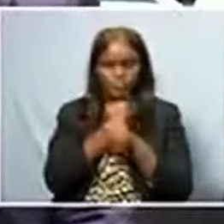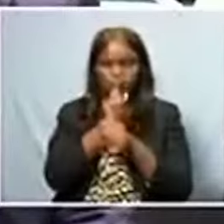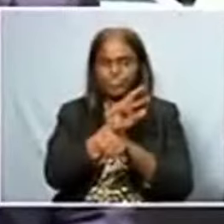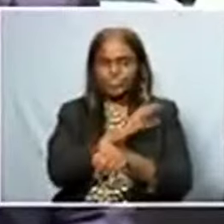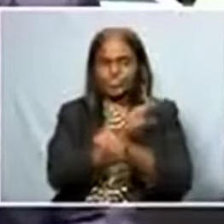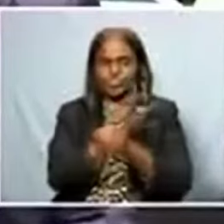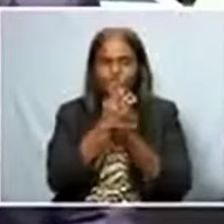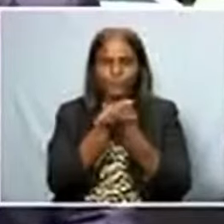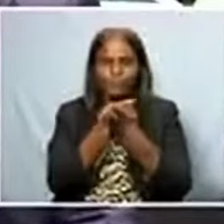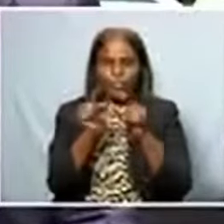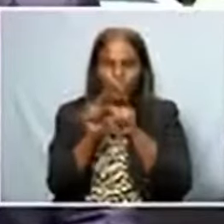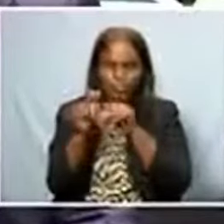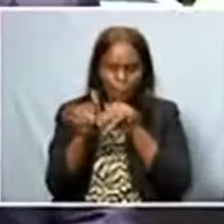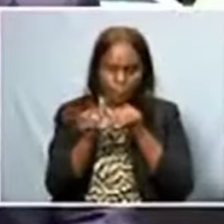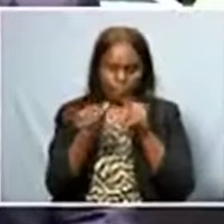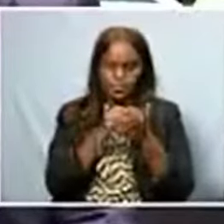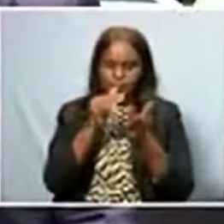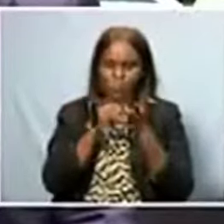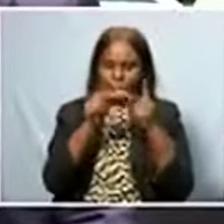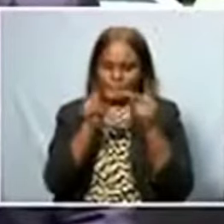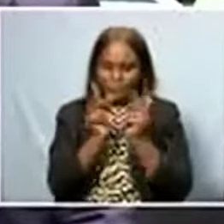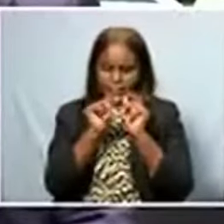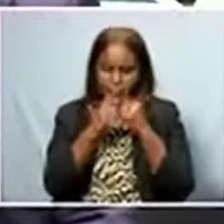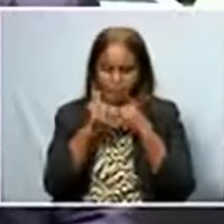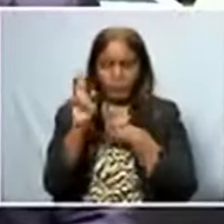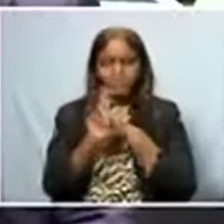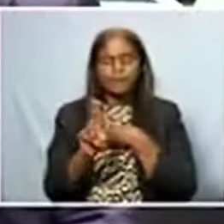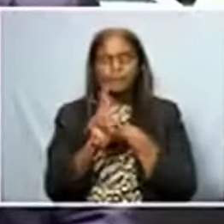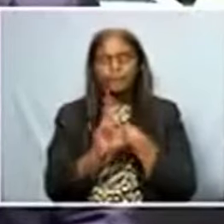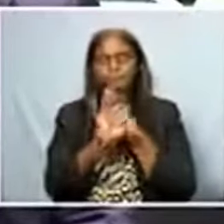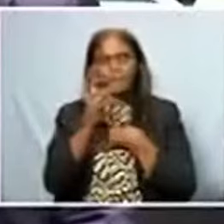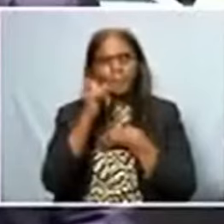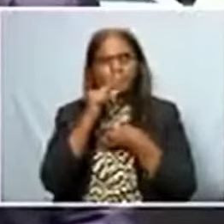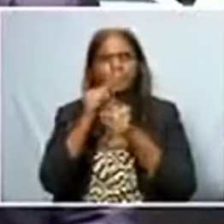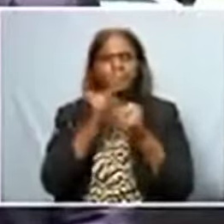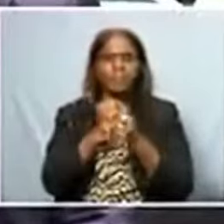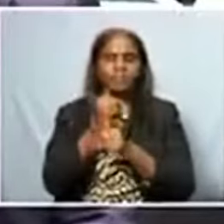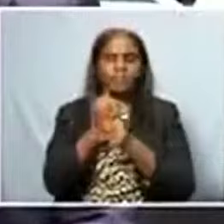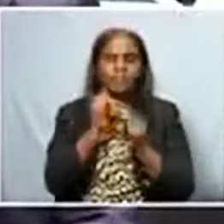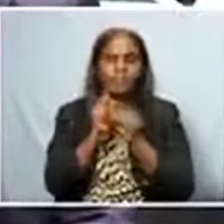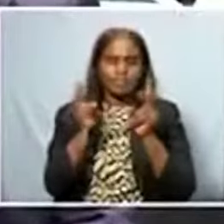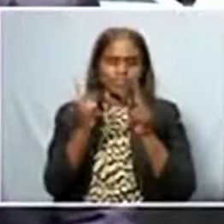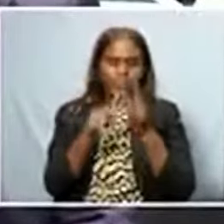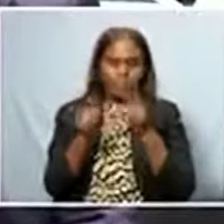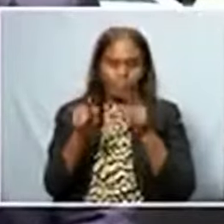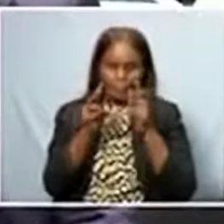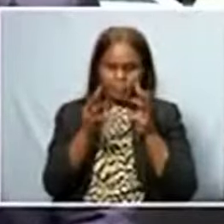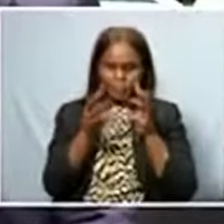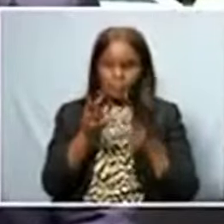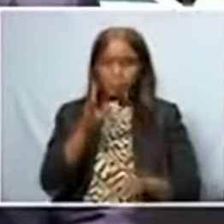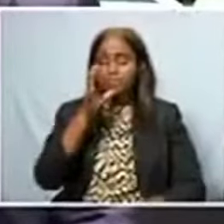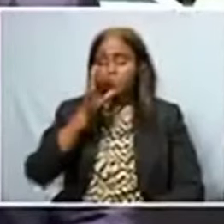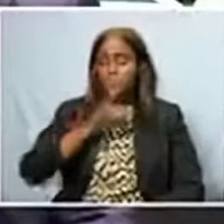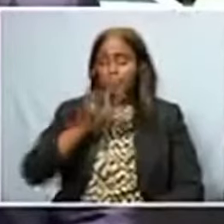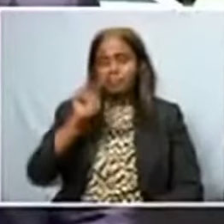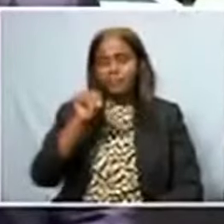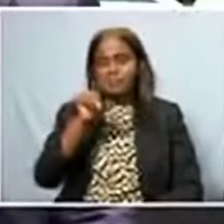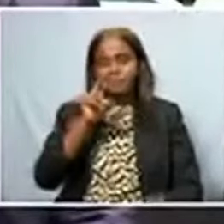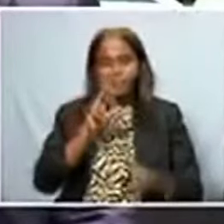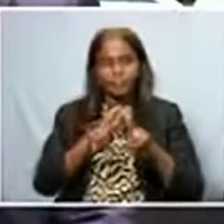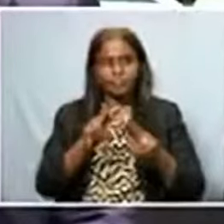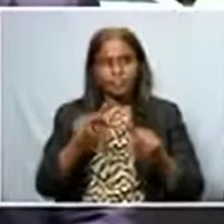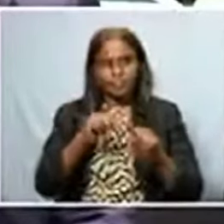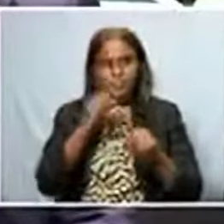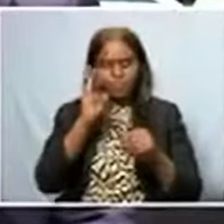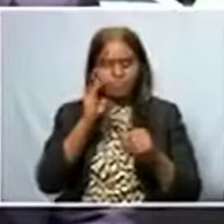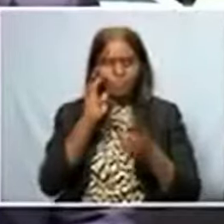resources are moving away from the central point that we have been used to for many years. So that is the way, Mr. Chair, we